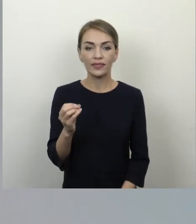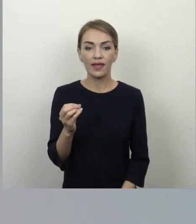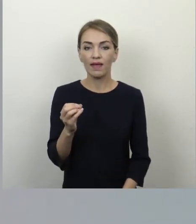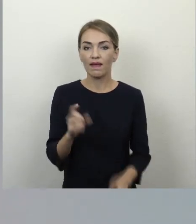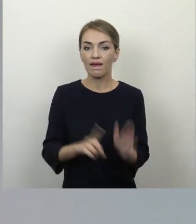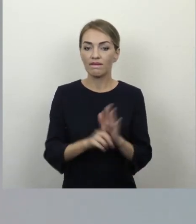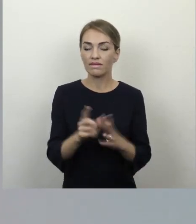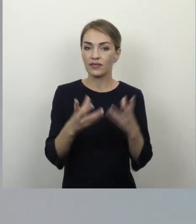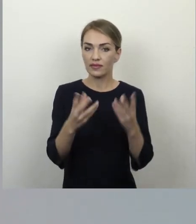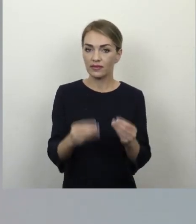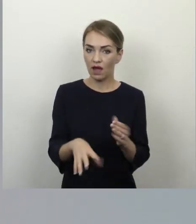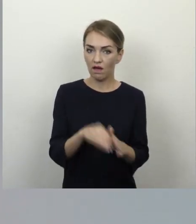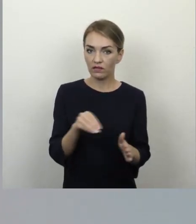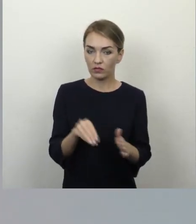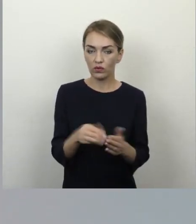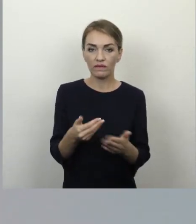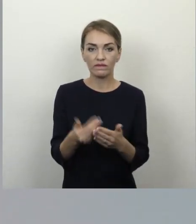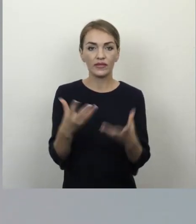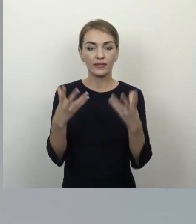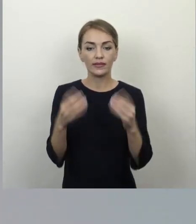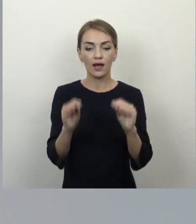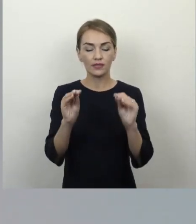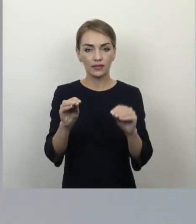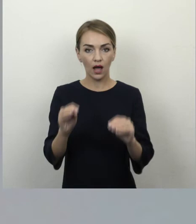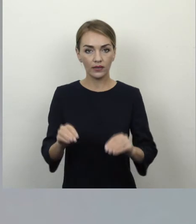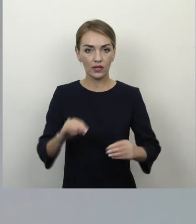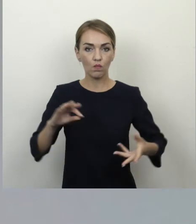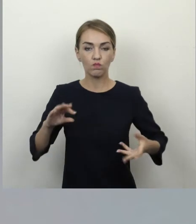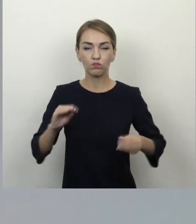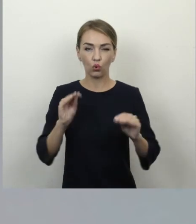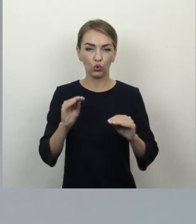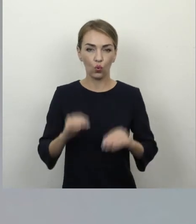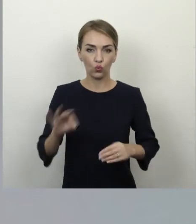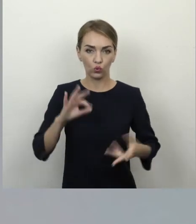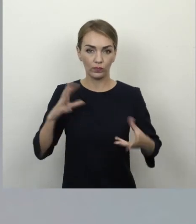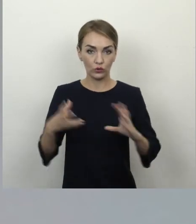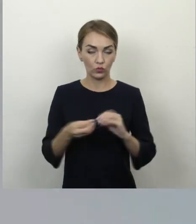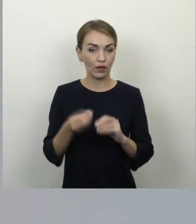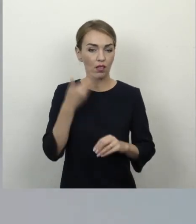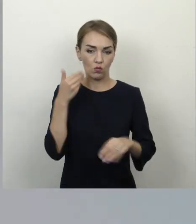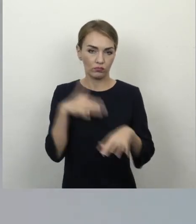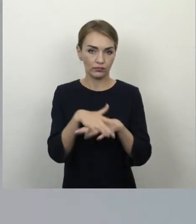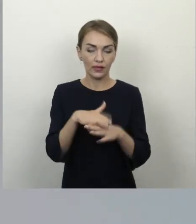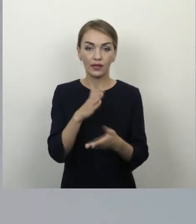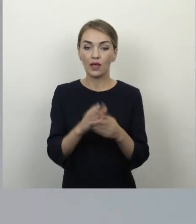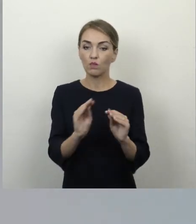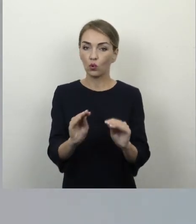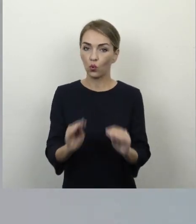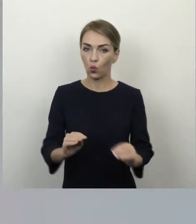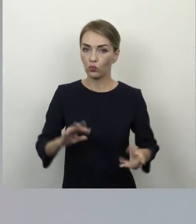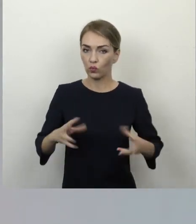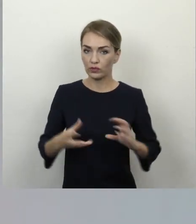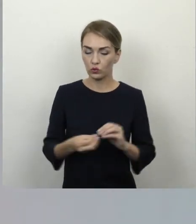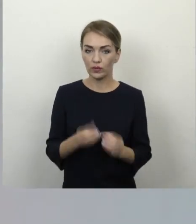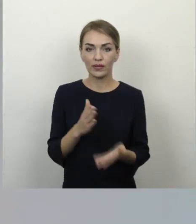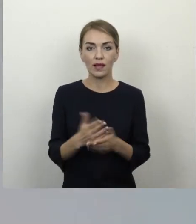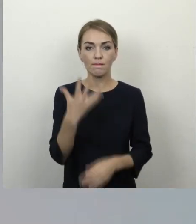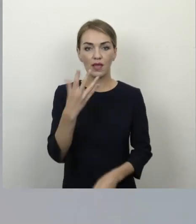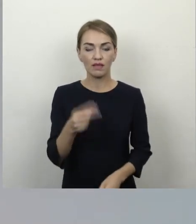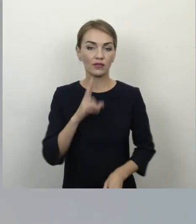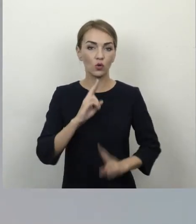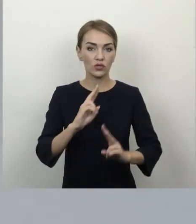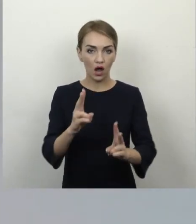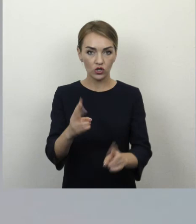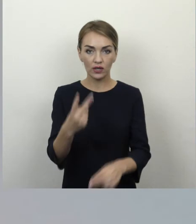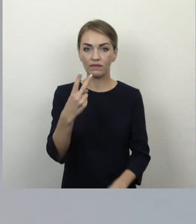of the election results. The law doesn't have that. That's why I believe that we should do it in a different way. If we